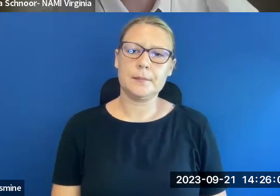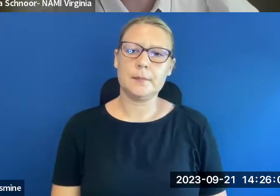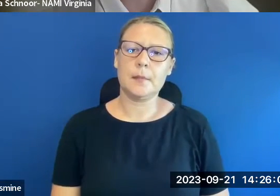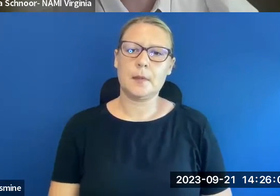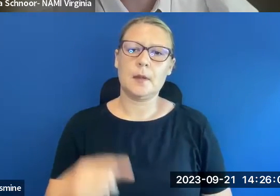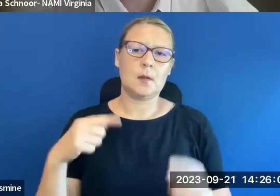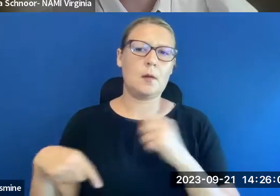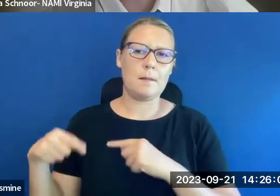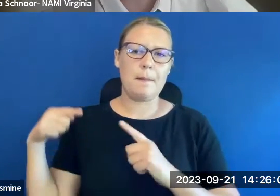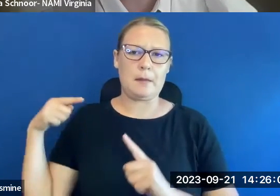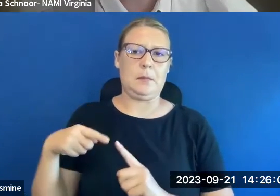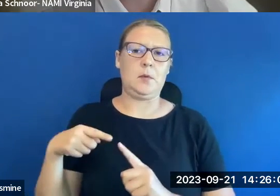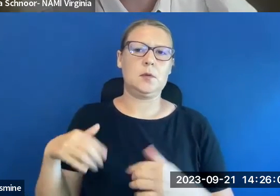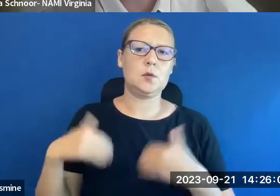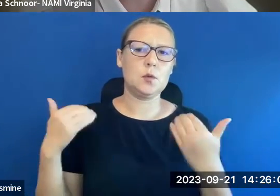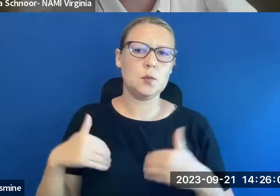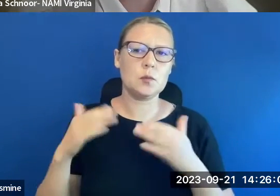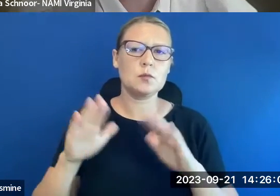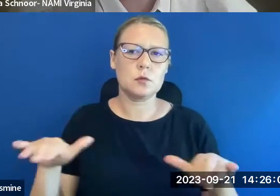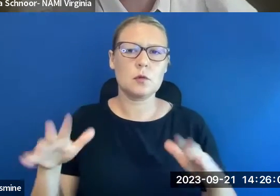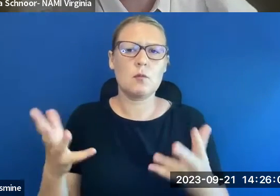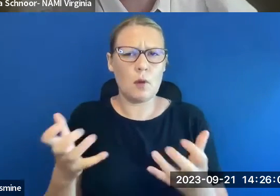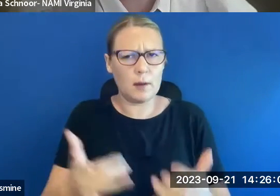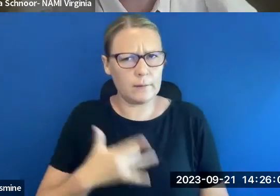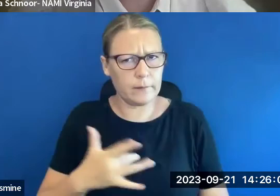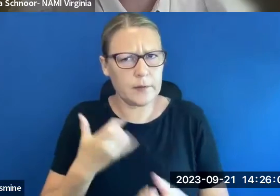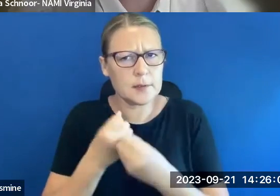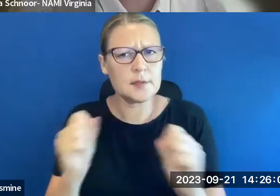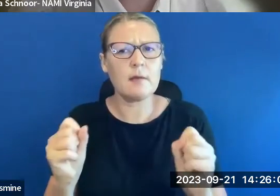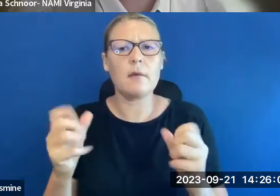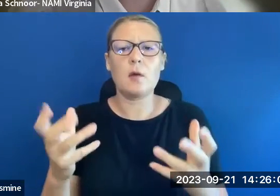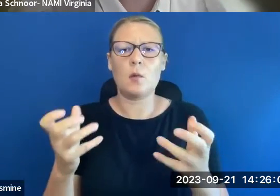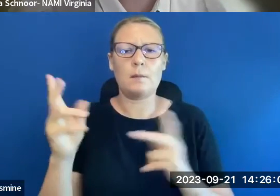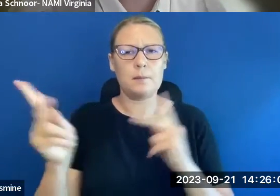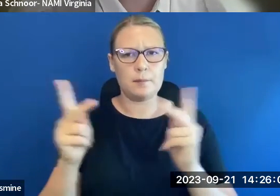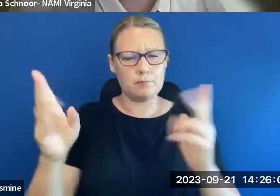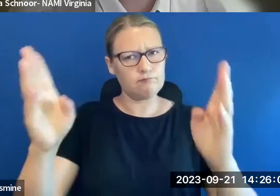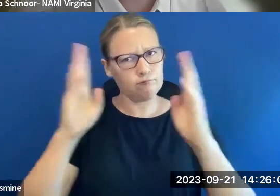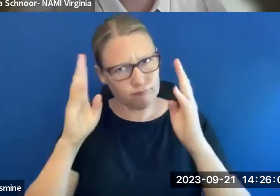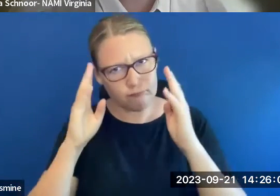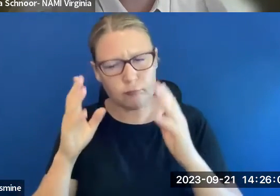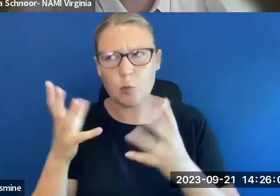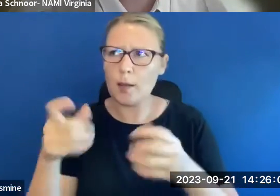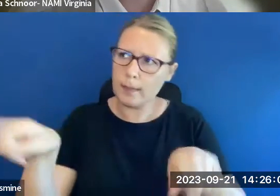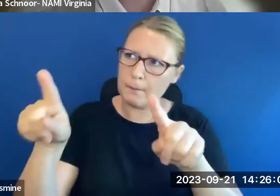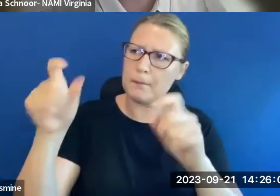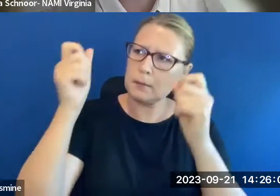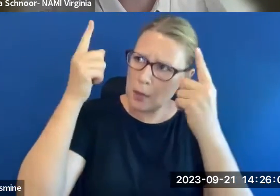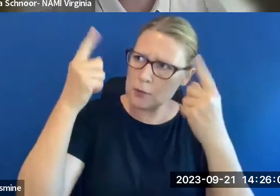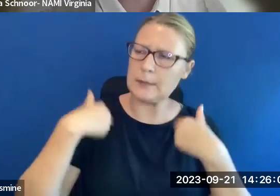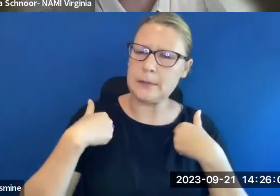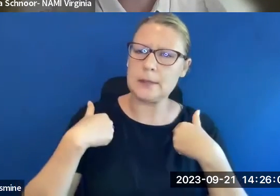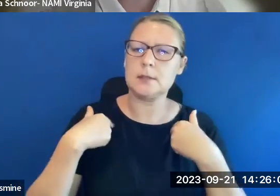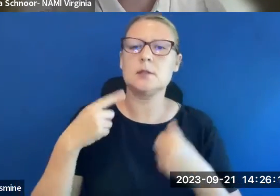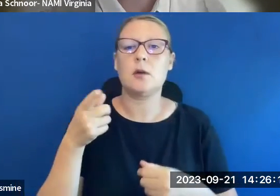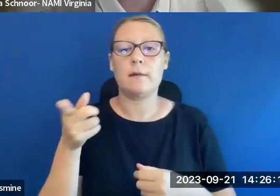youth, children want to feel safe, want to feel heard and understood. So when they're in homes